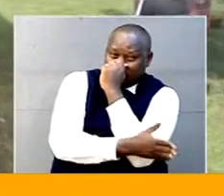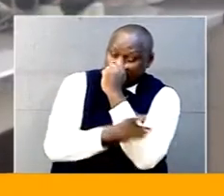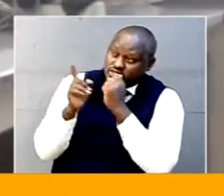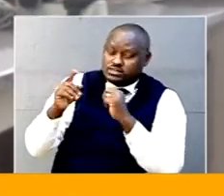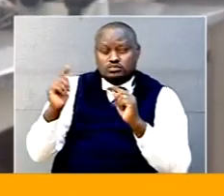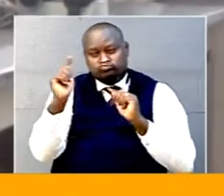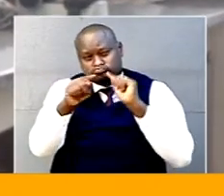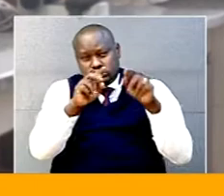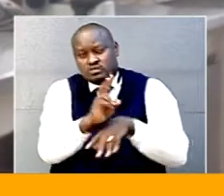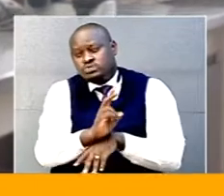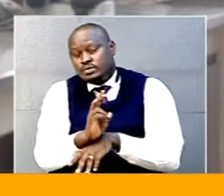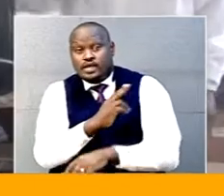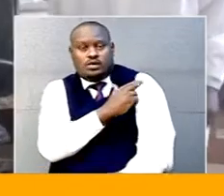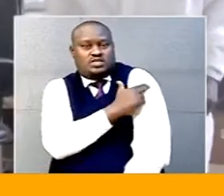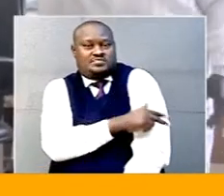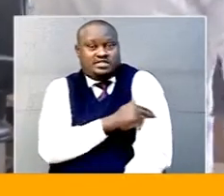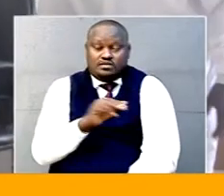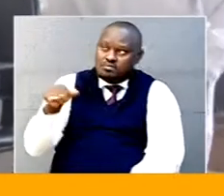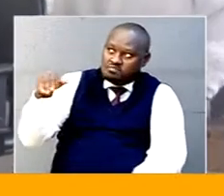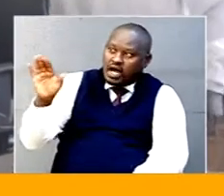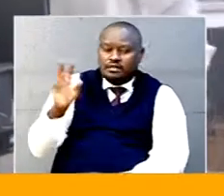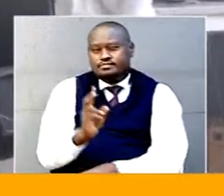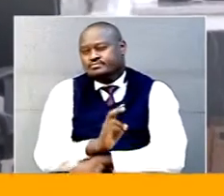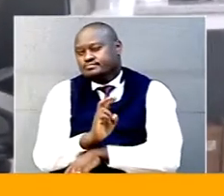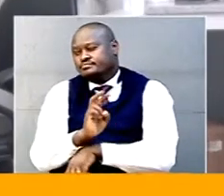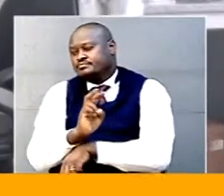at Chenjojo General Hospital.